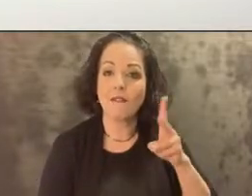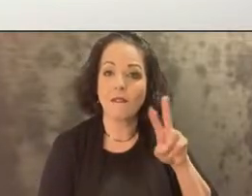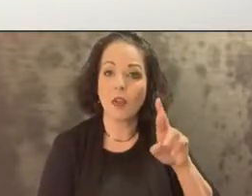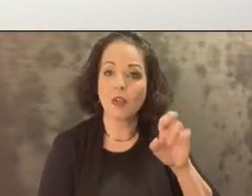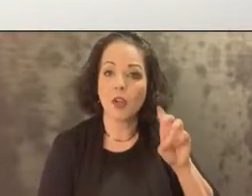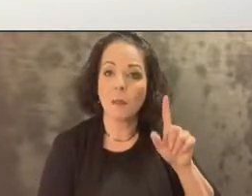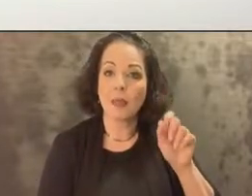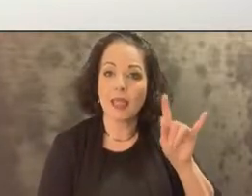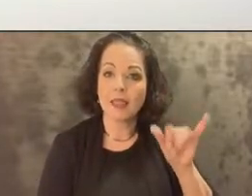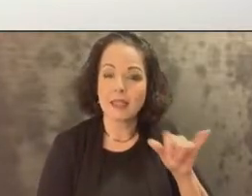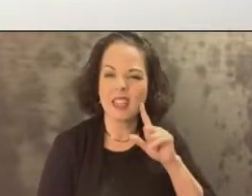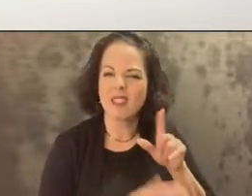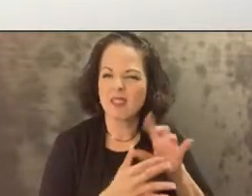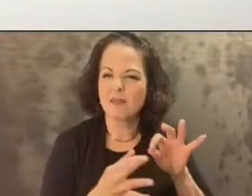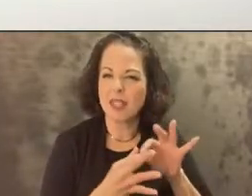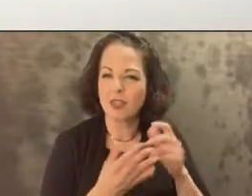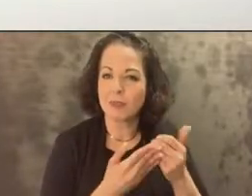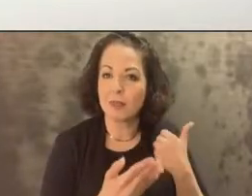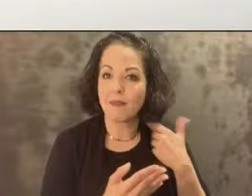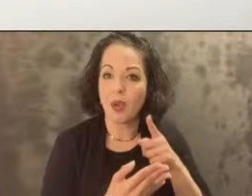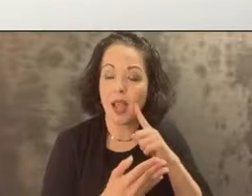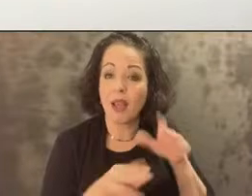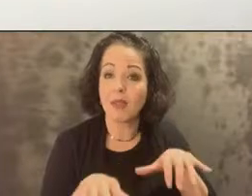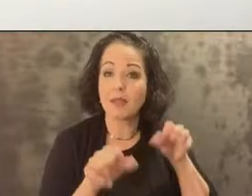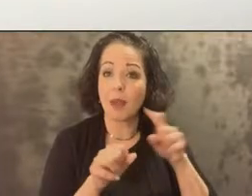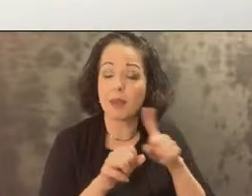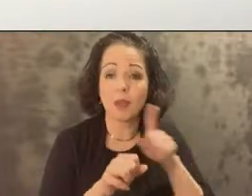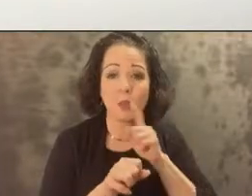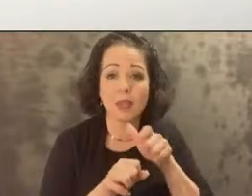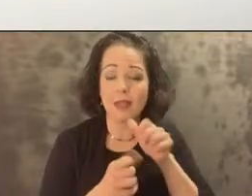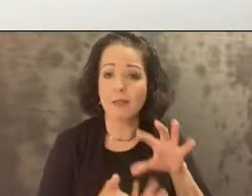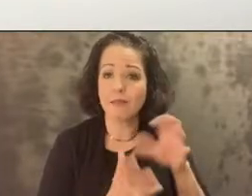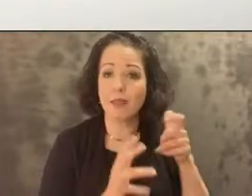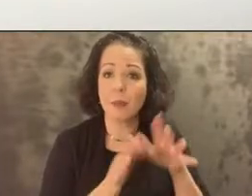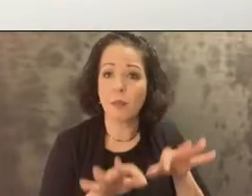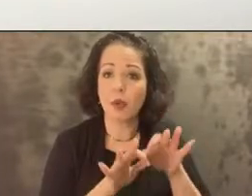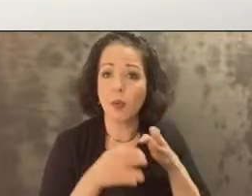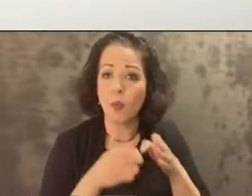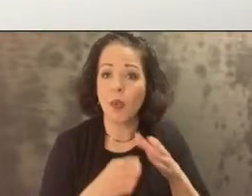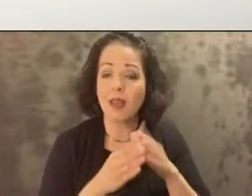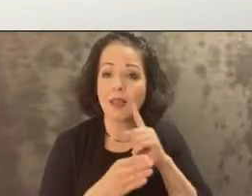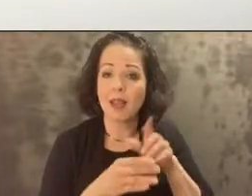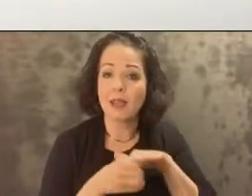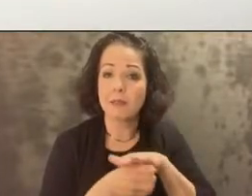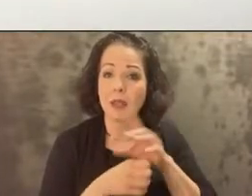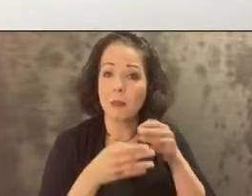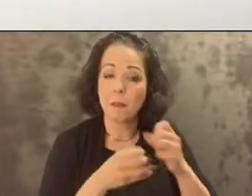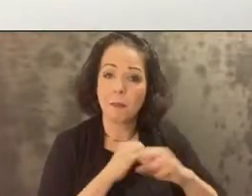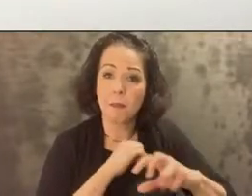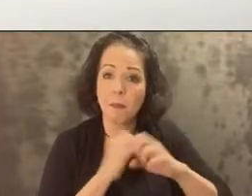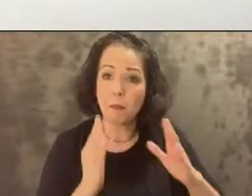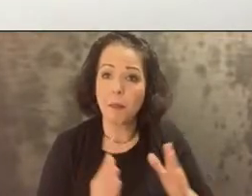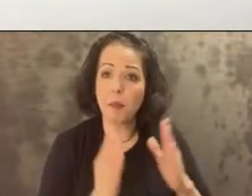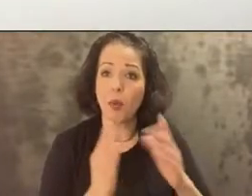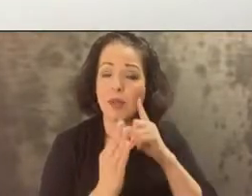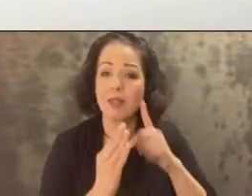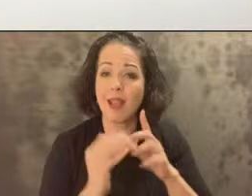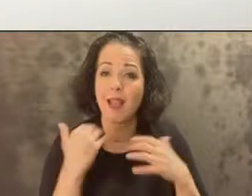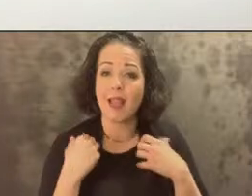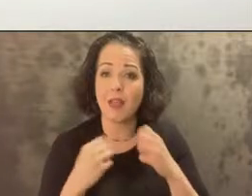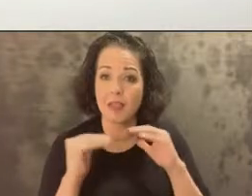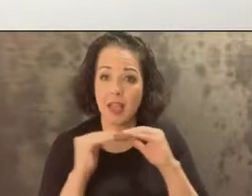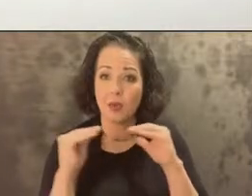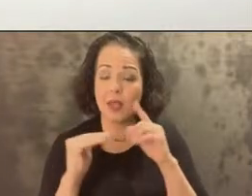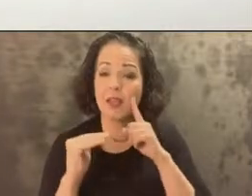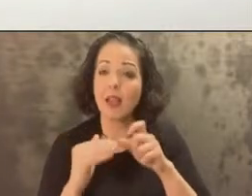times earlier, that have been adopted in an unprecedented and important way in vaccine allocation to promote health equity, and that have considerable